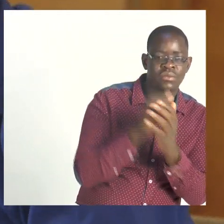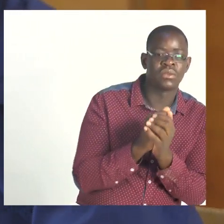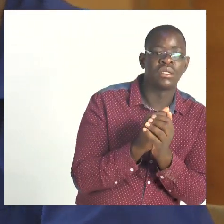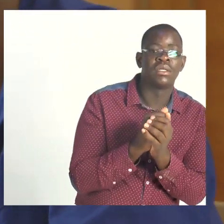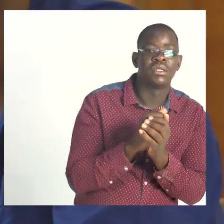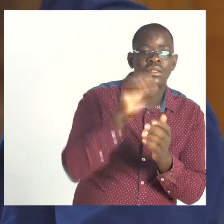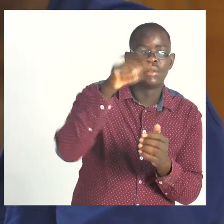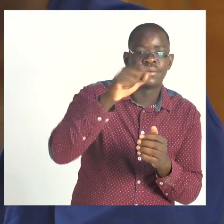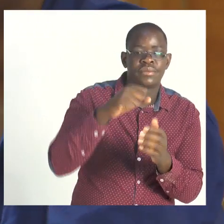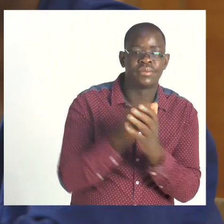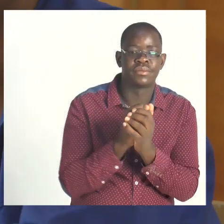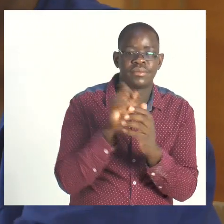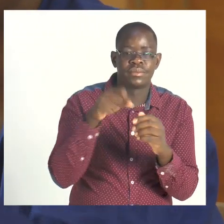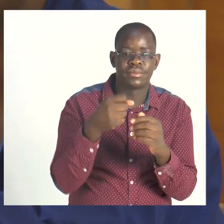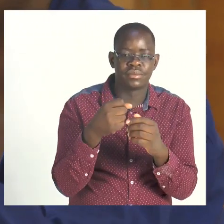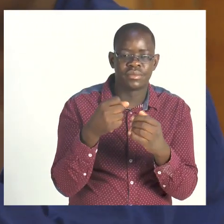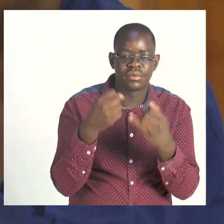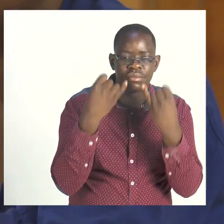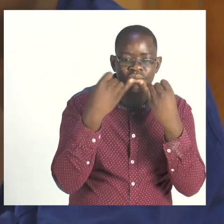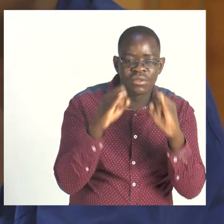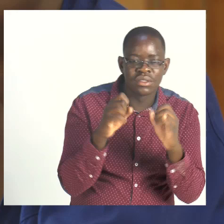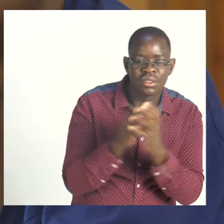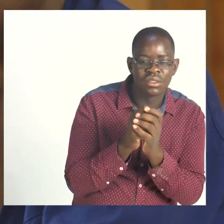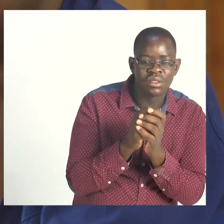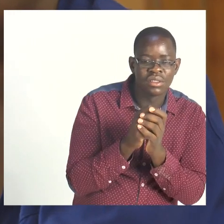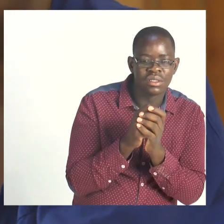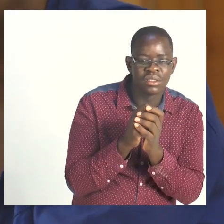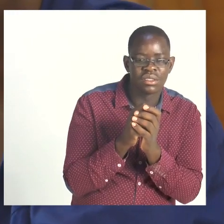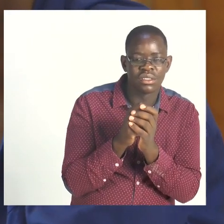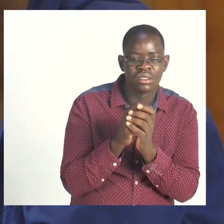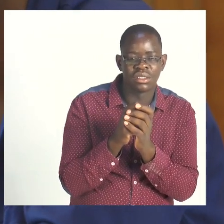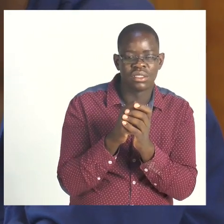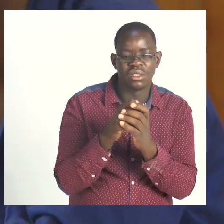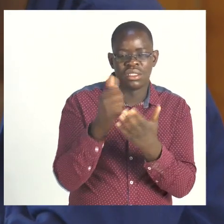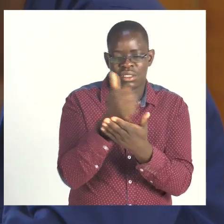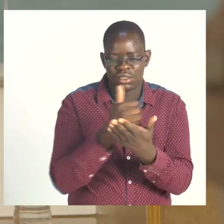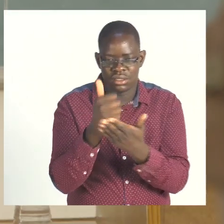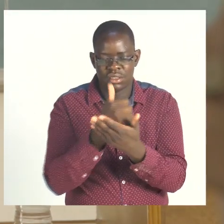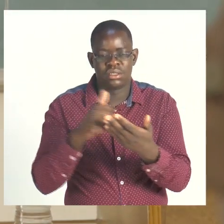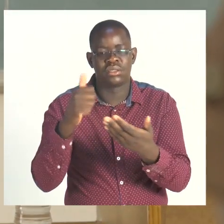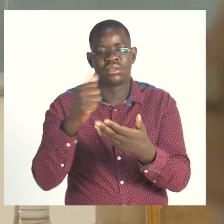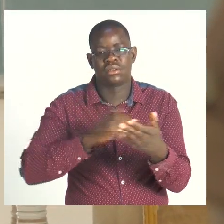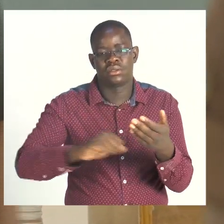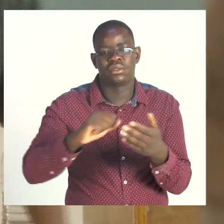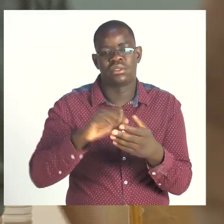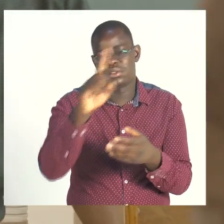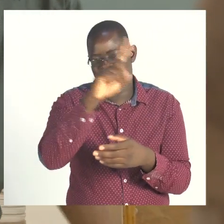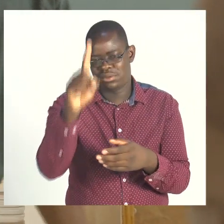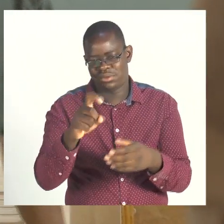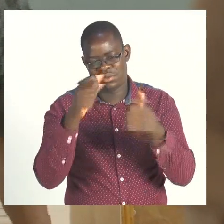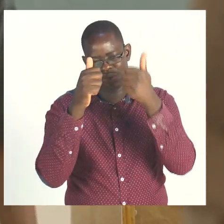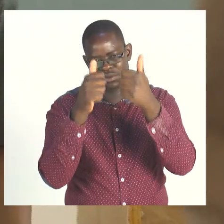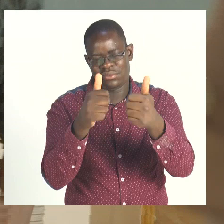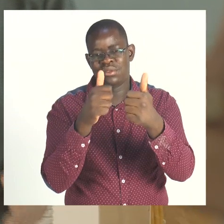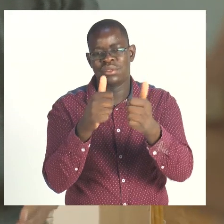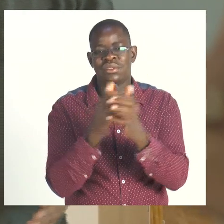Yes, can you please share with us the different techniques to land reclamation? That's a good question.